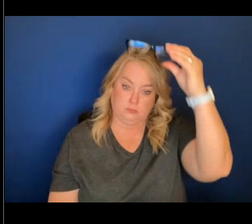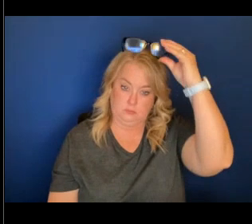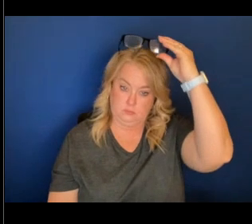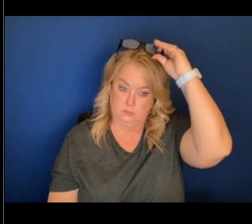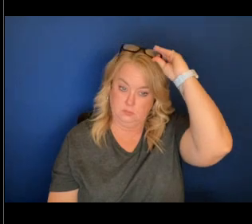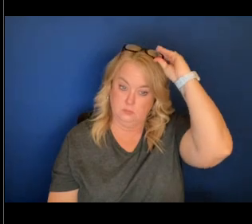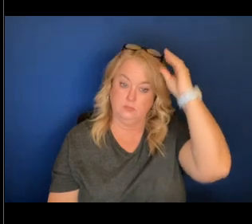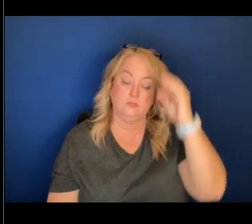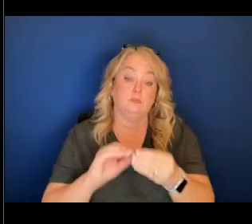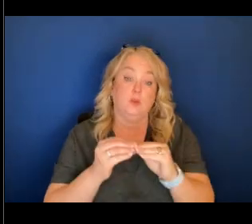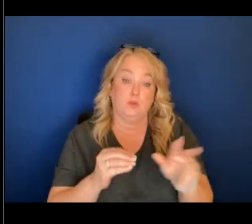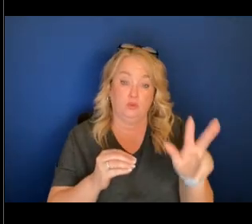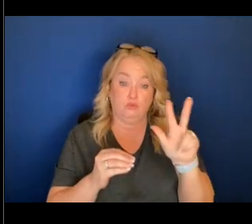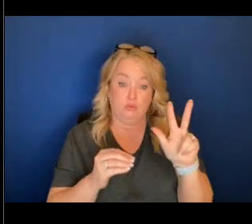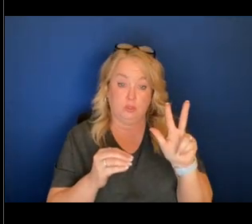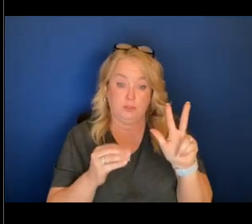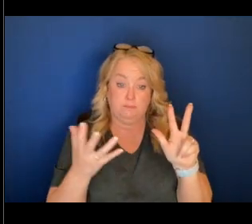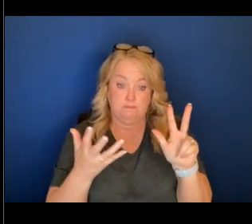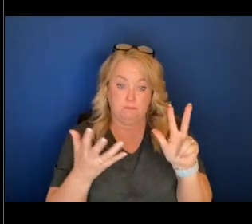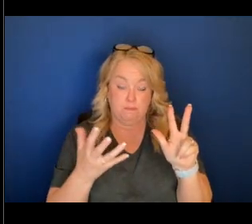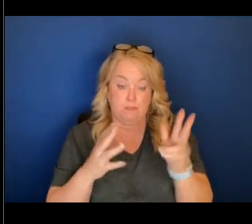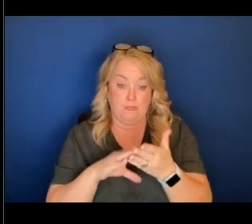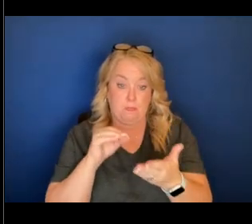Topic 3, key takeaways.